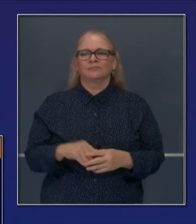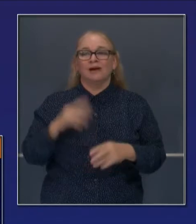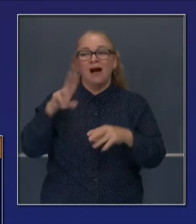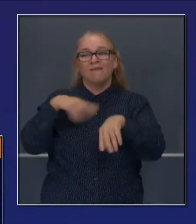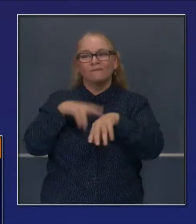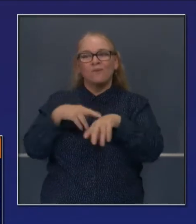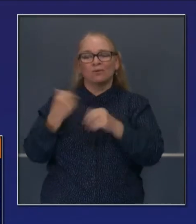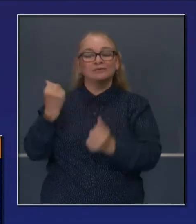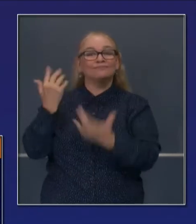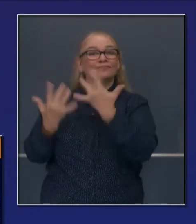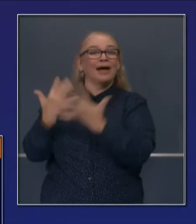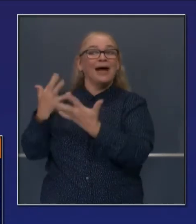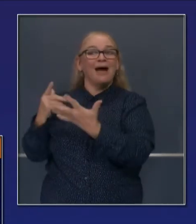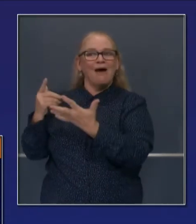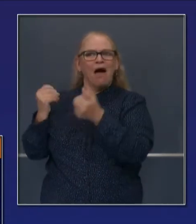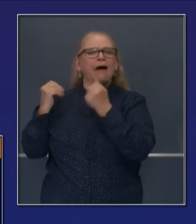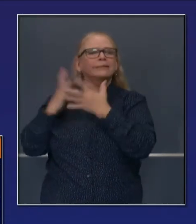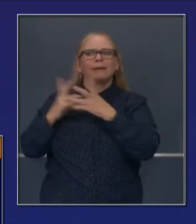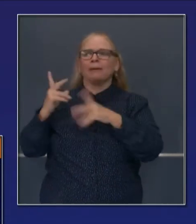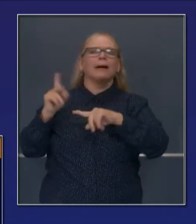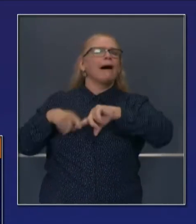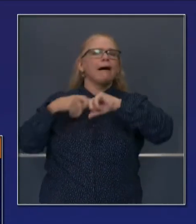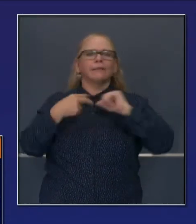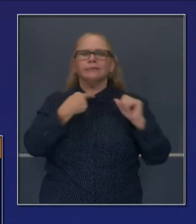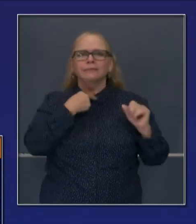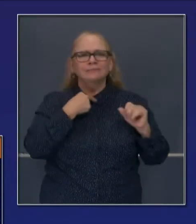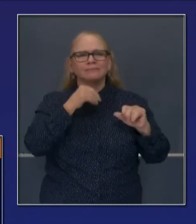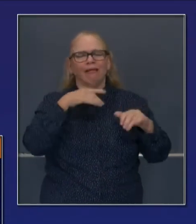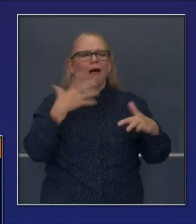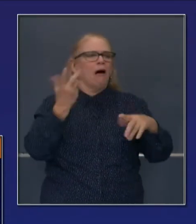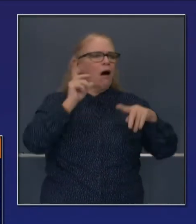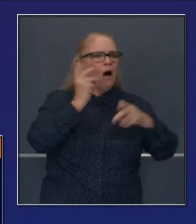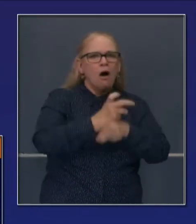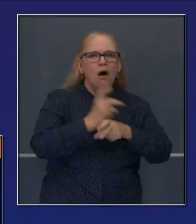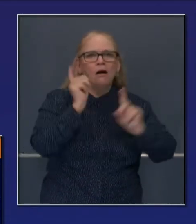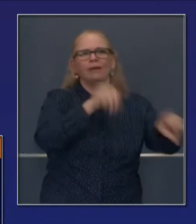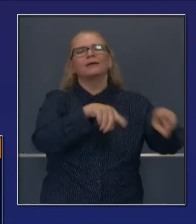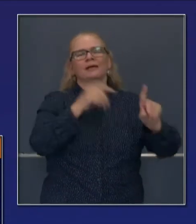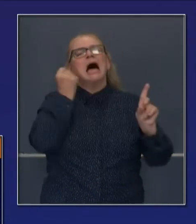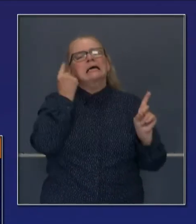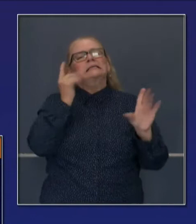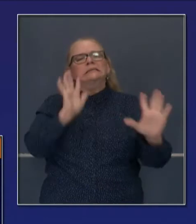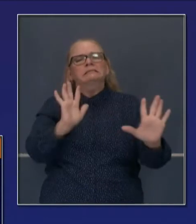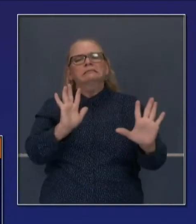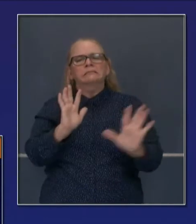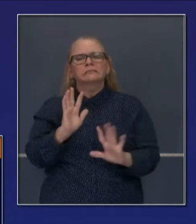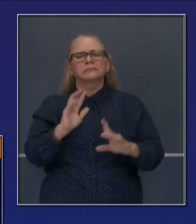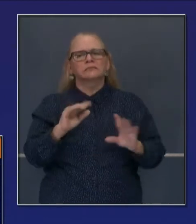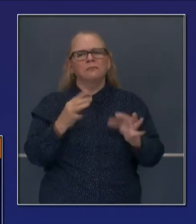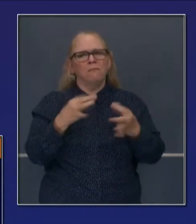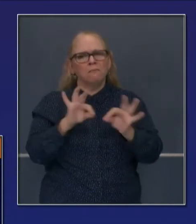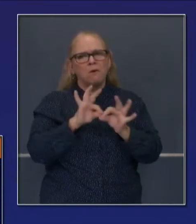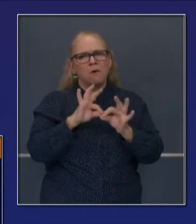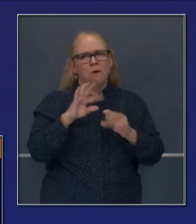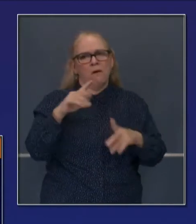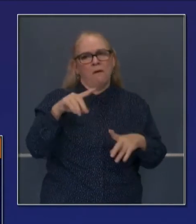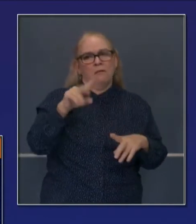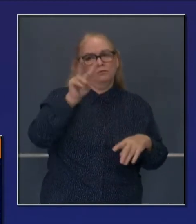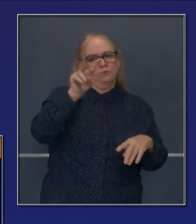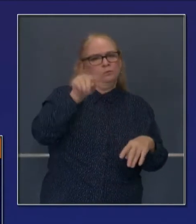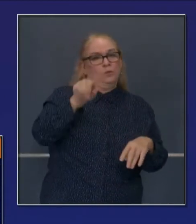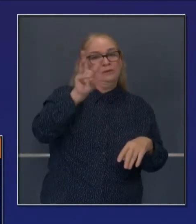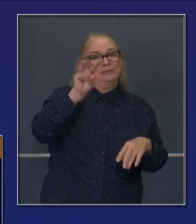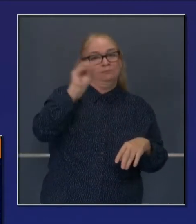so weeks. So more tests, positivity rate that's holding steady at 2.6% over 7